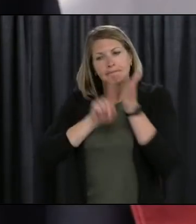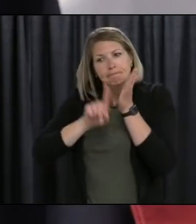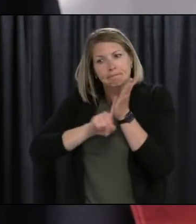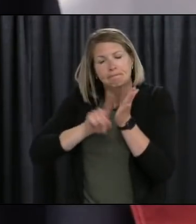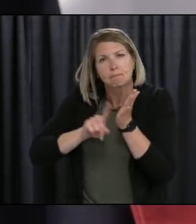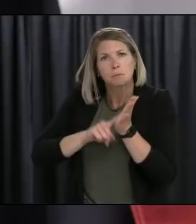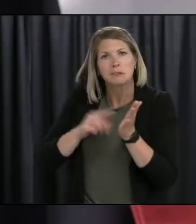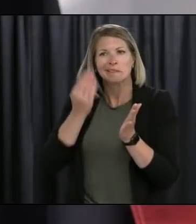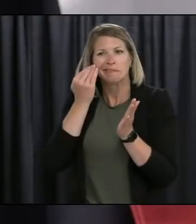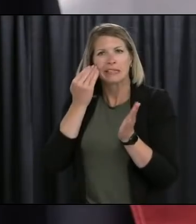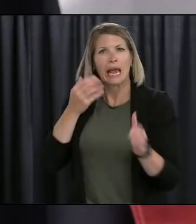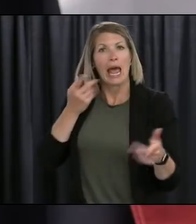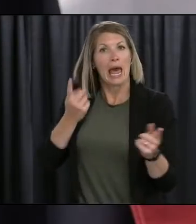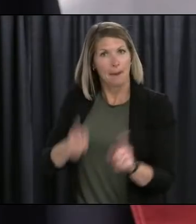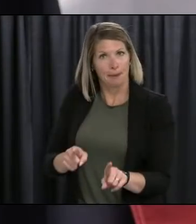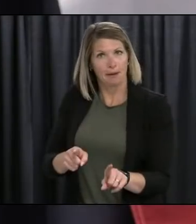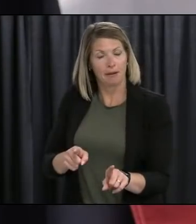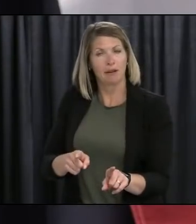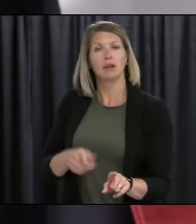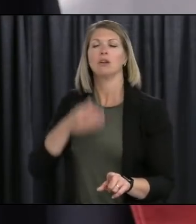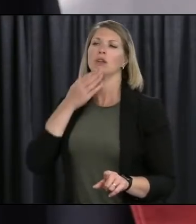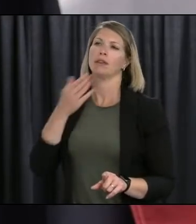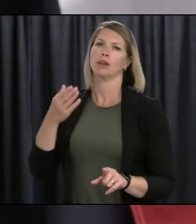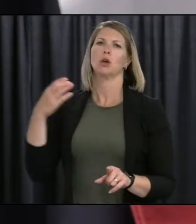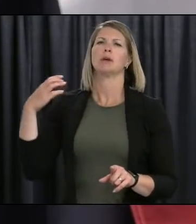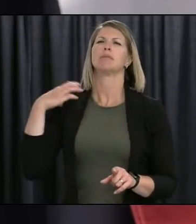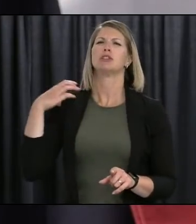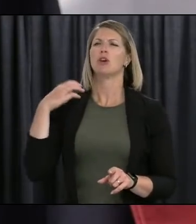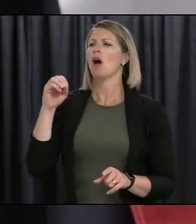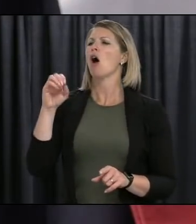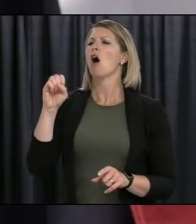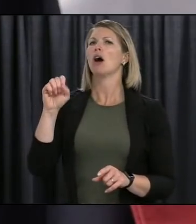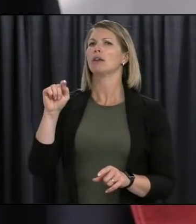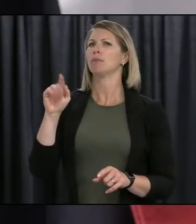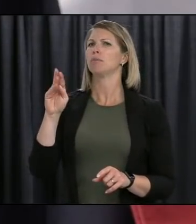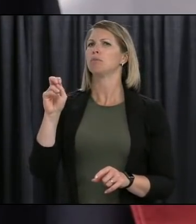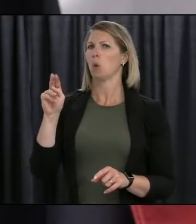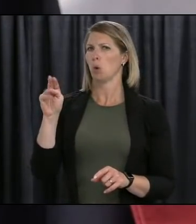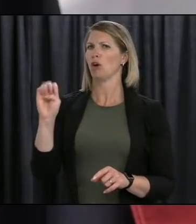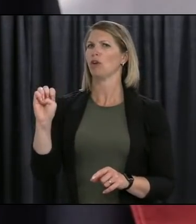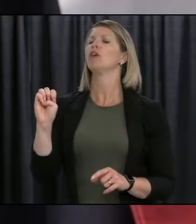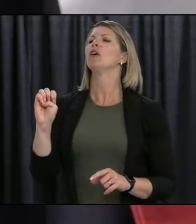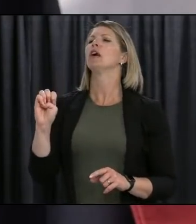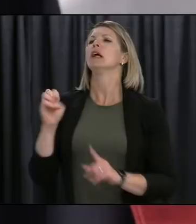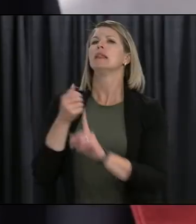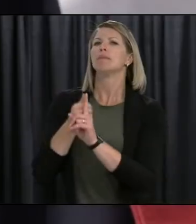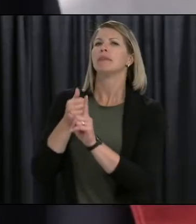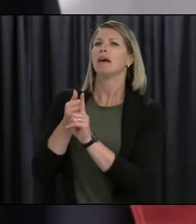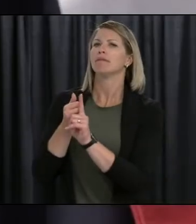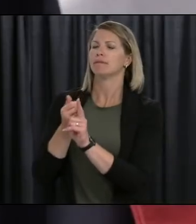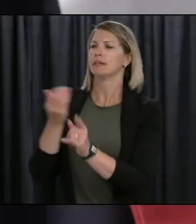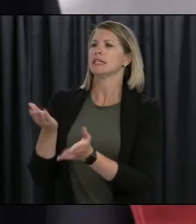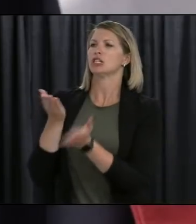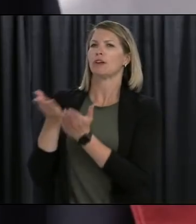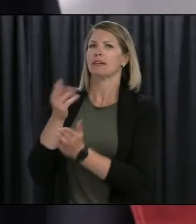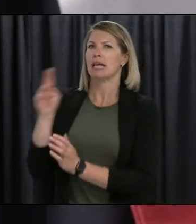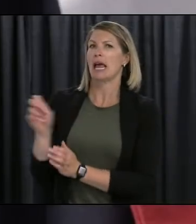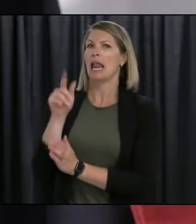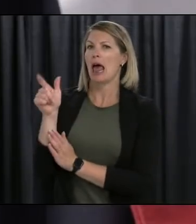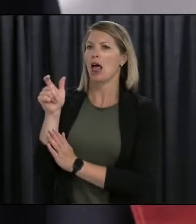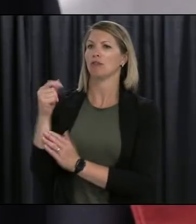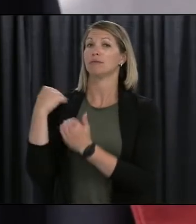in both Service NL, Alan Doody and Sean Ryan in NLC. So that's been a great example of how we